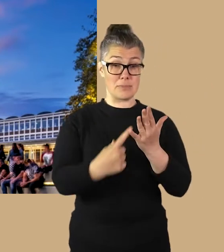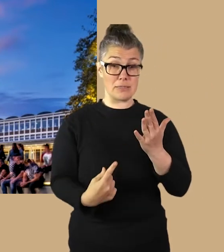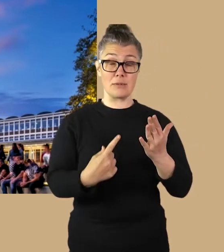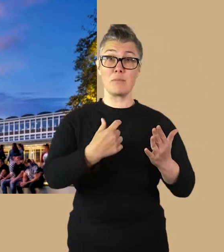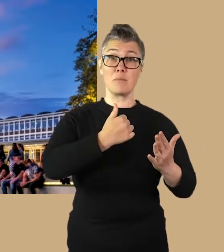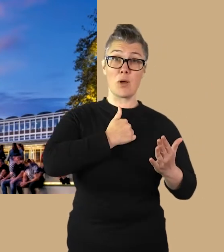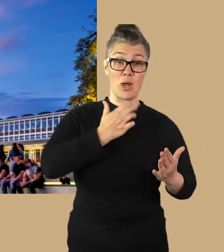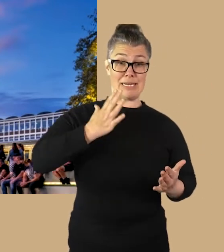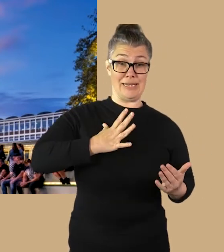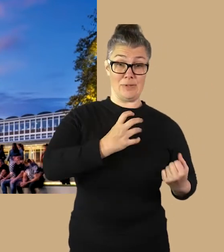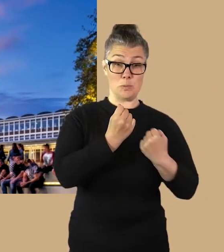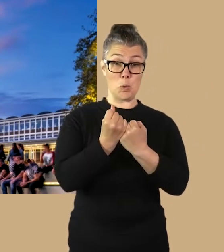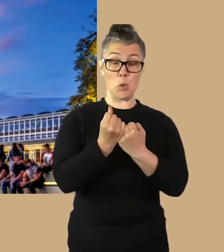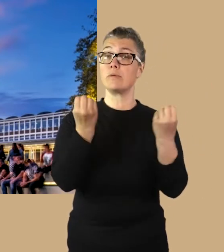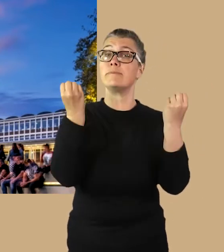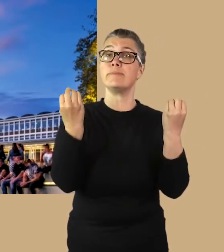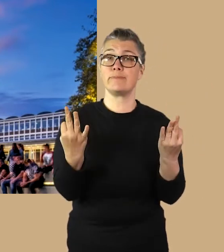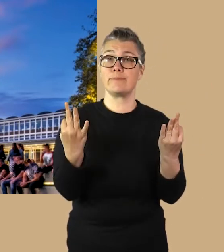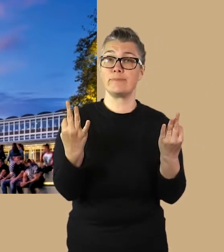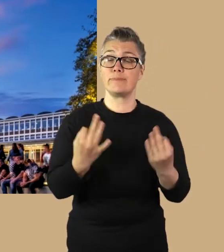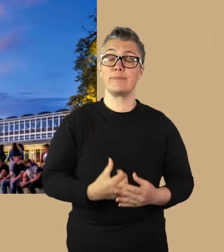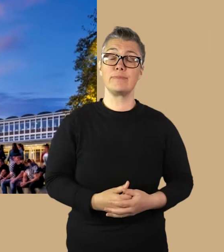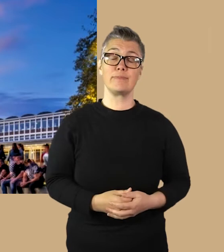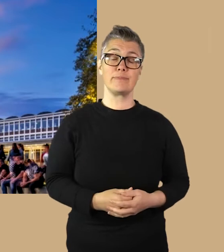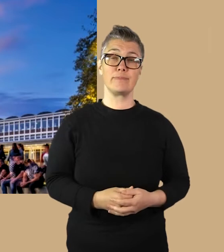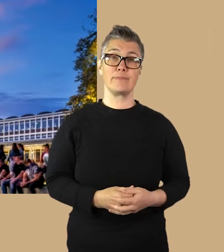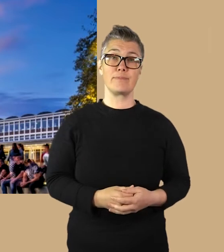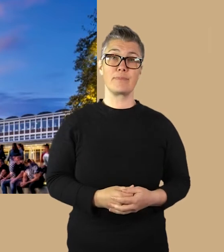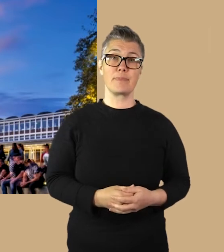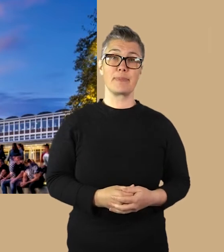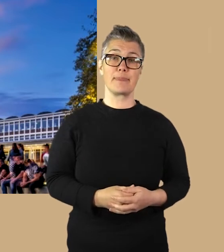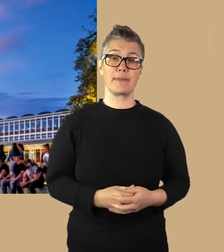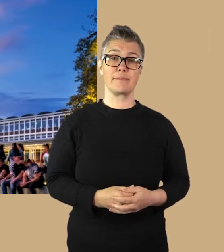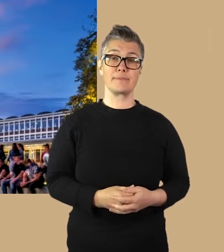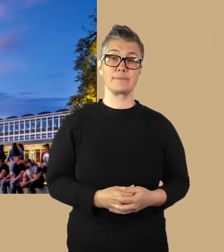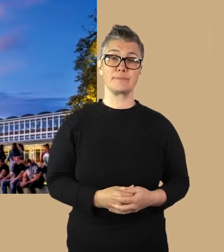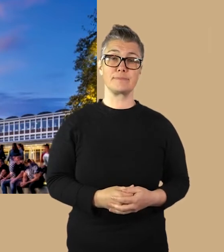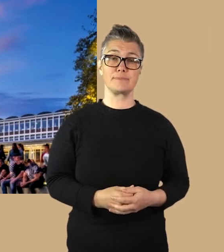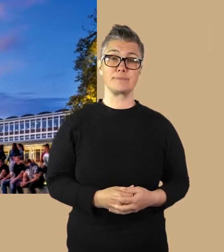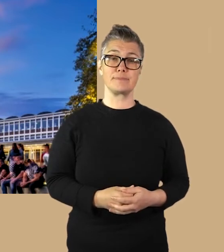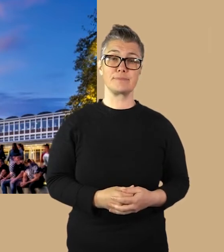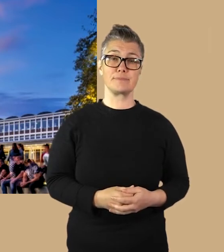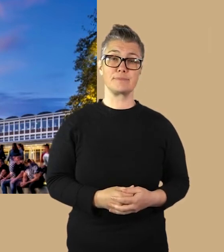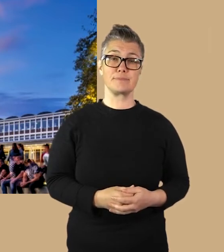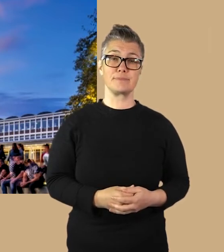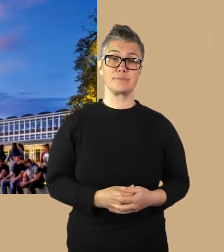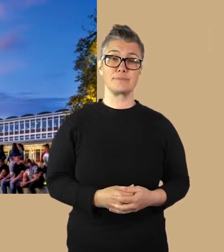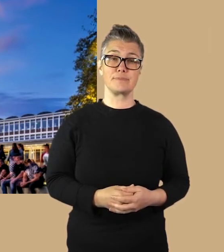disability and my support needs. ultimately there was no